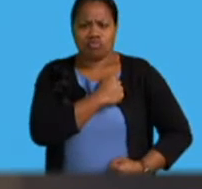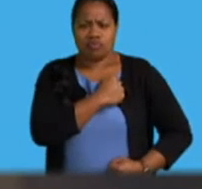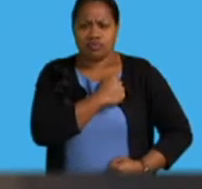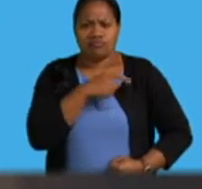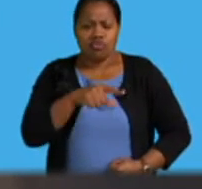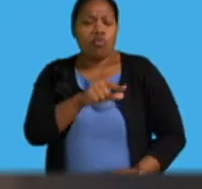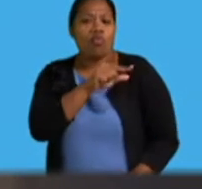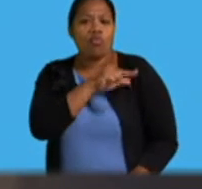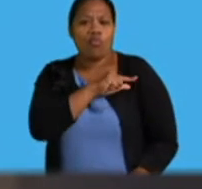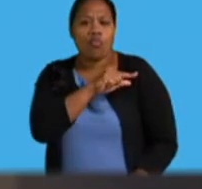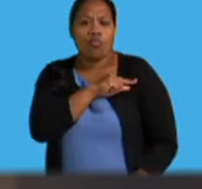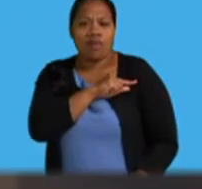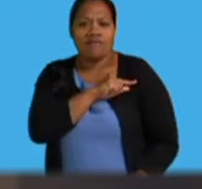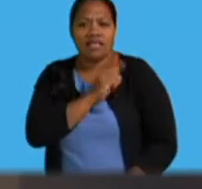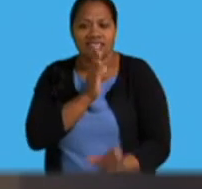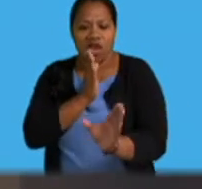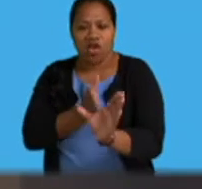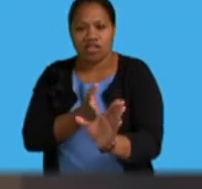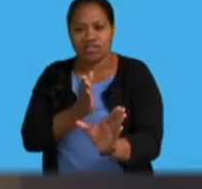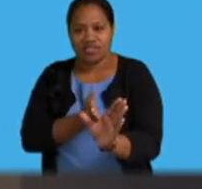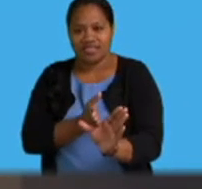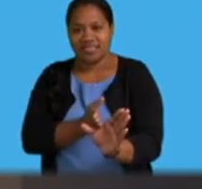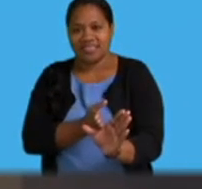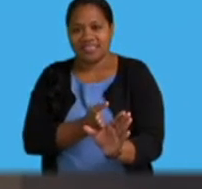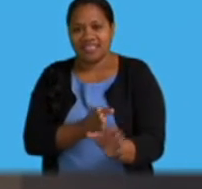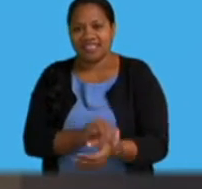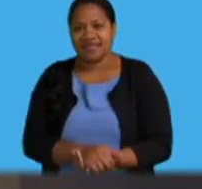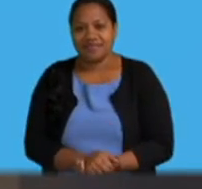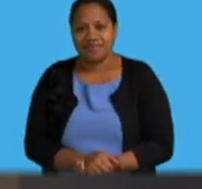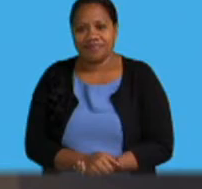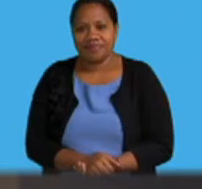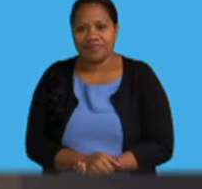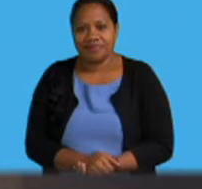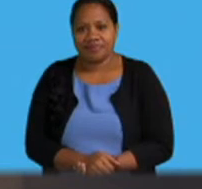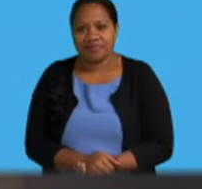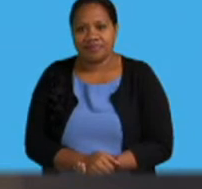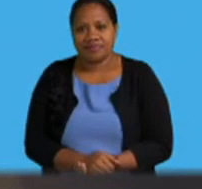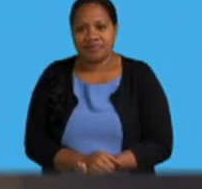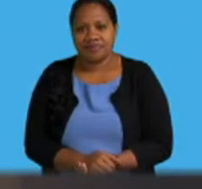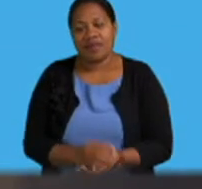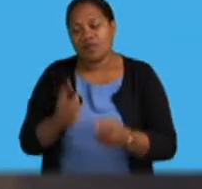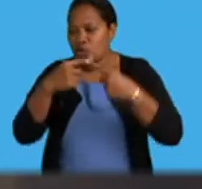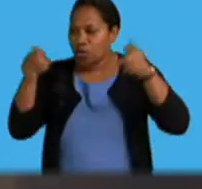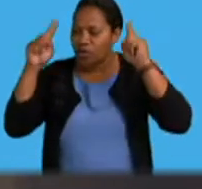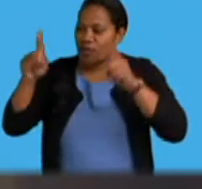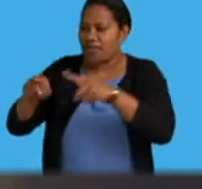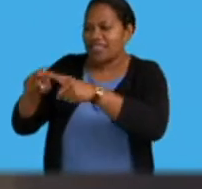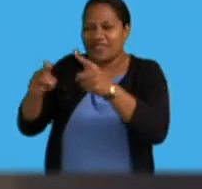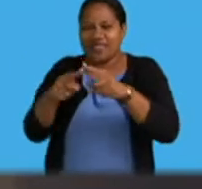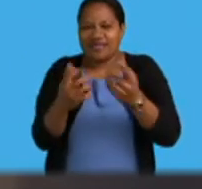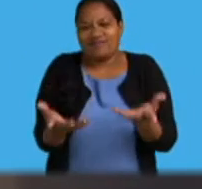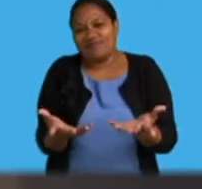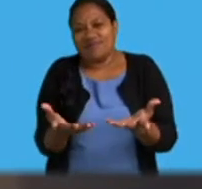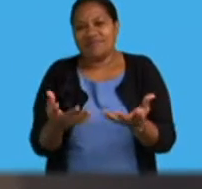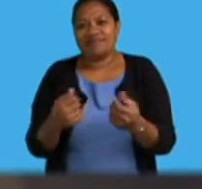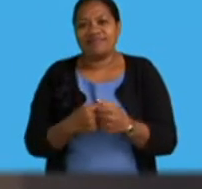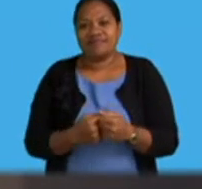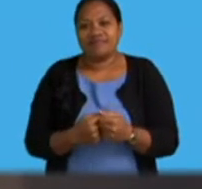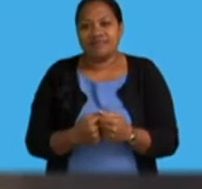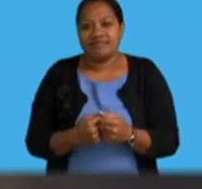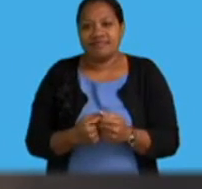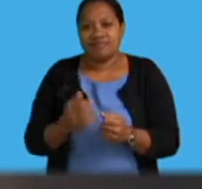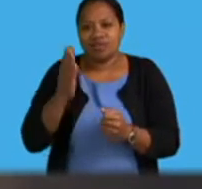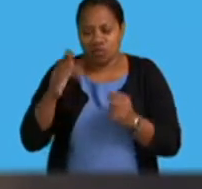are qualified psychologists after having graduated from the various tertiary institutions in Fiji, including